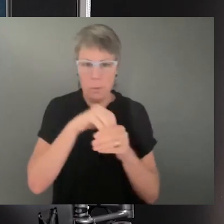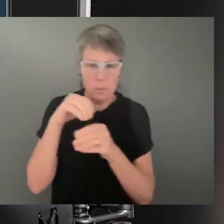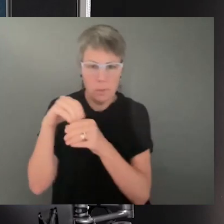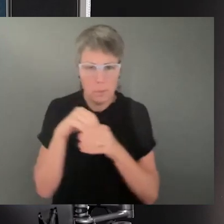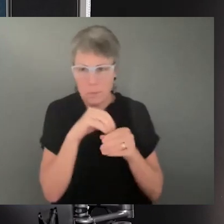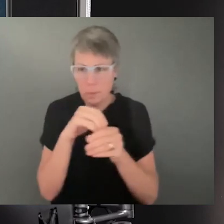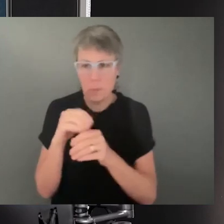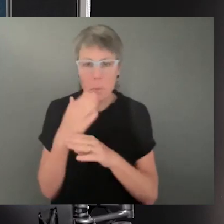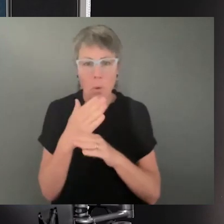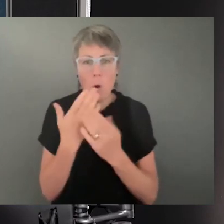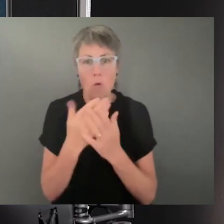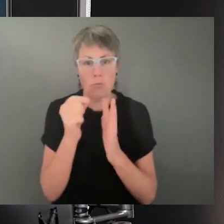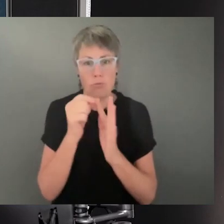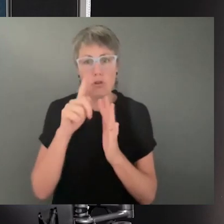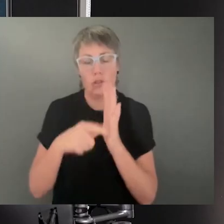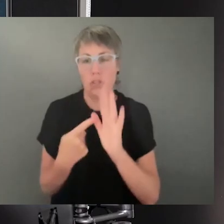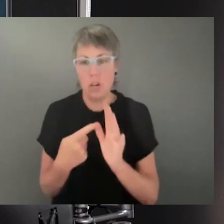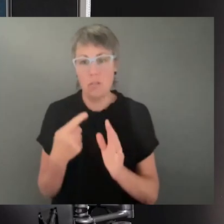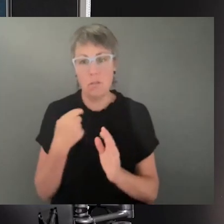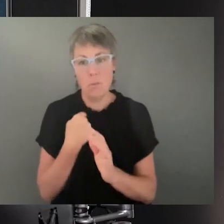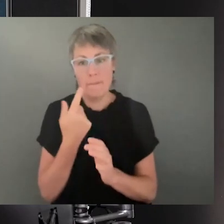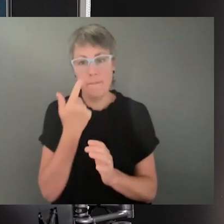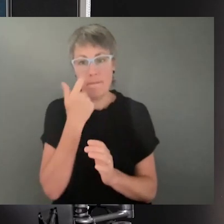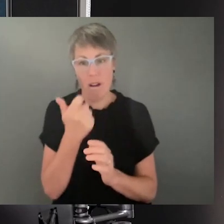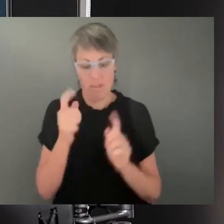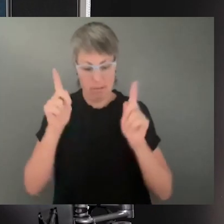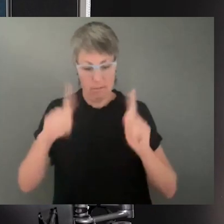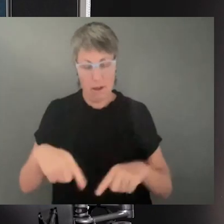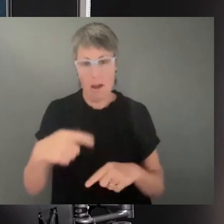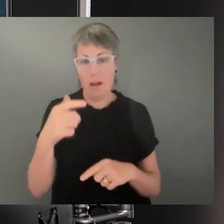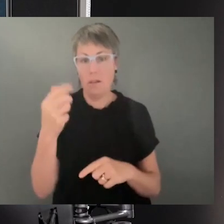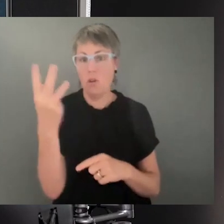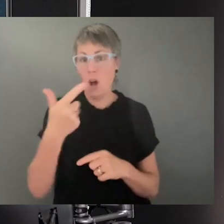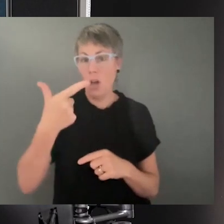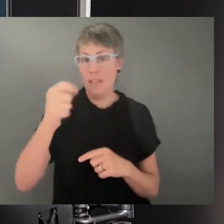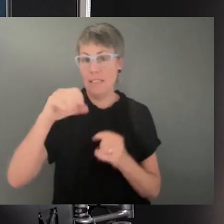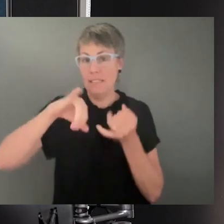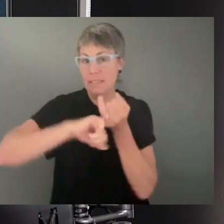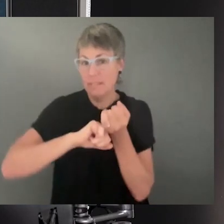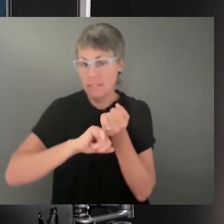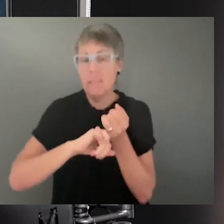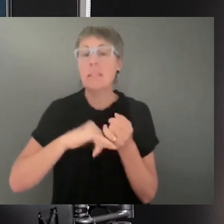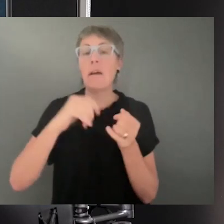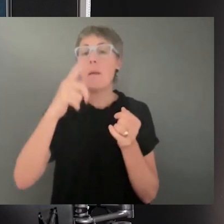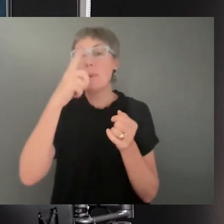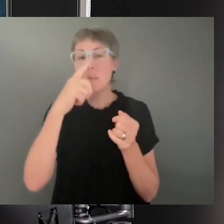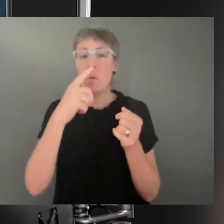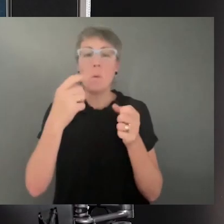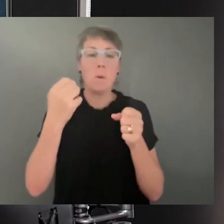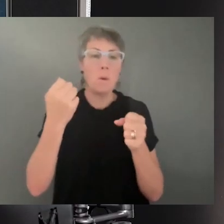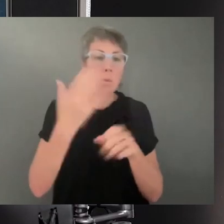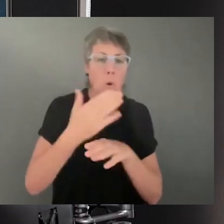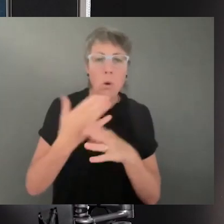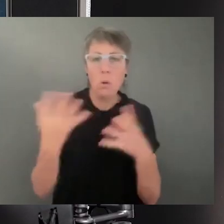been working together to make arts and media, by which I mean theatre, dance, visual arts, music, all sorts of